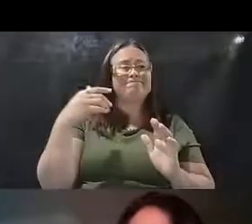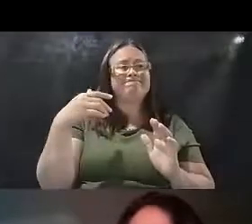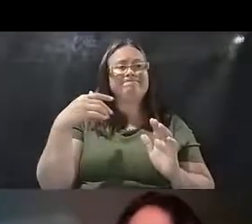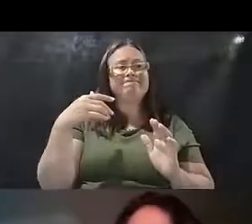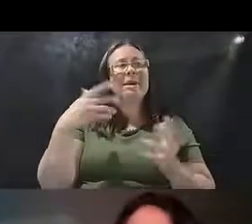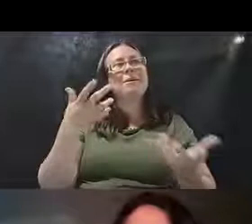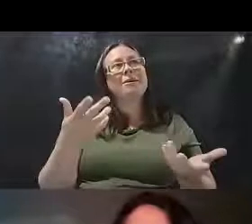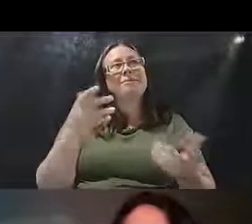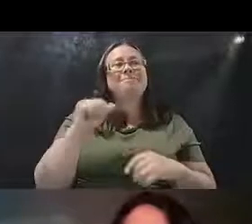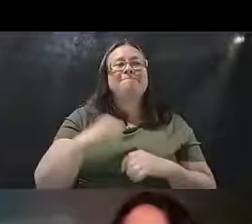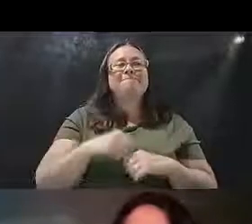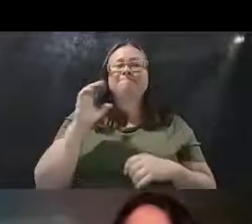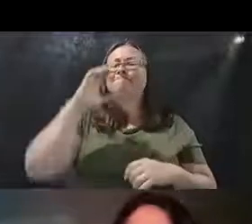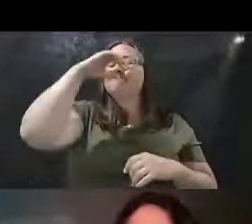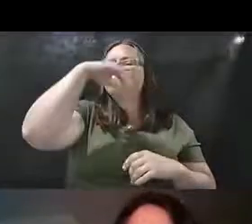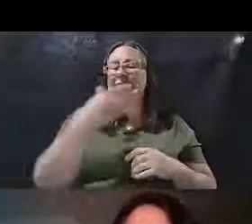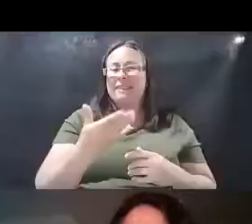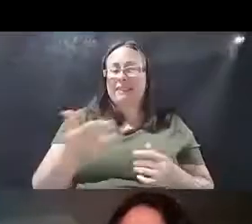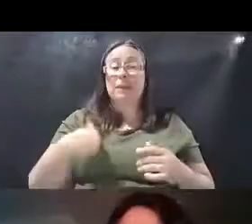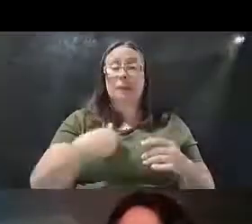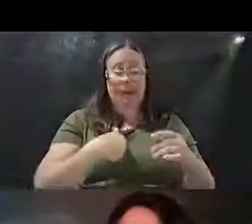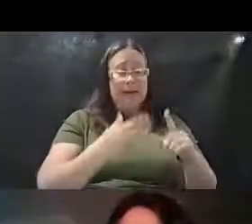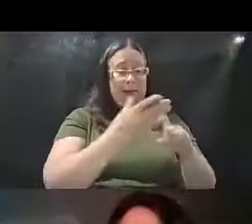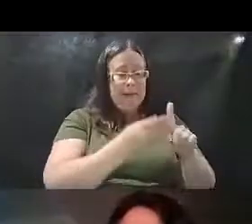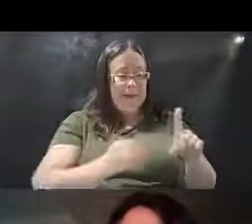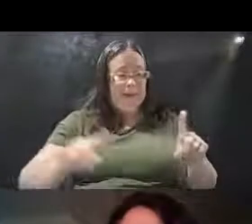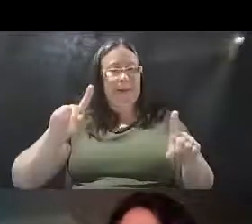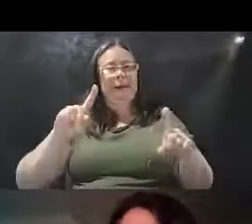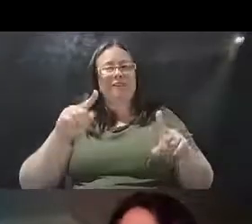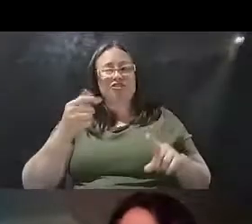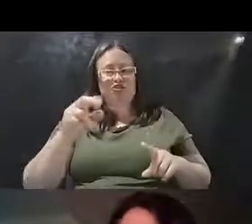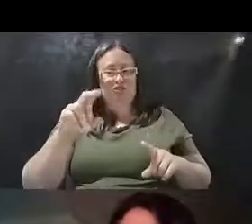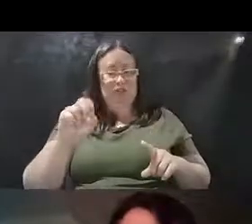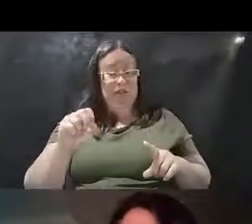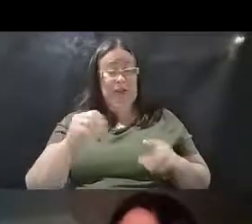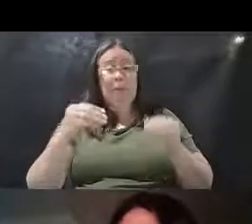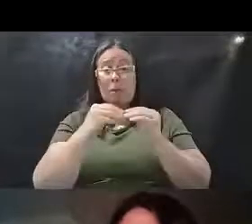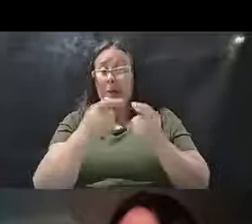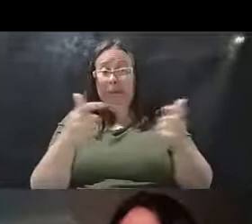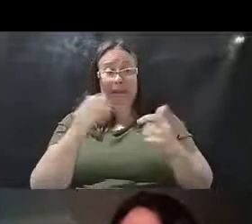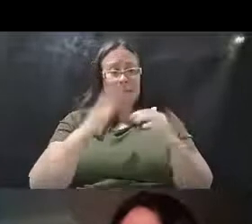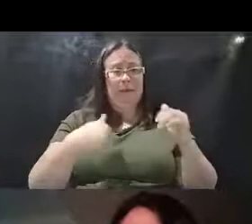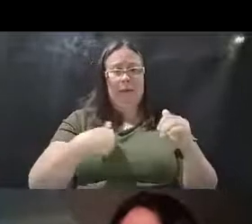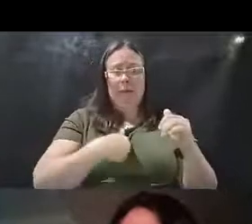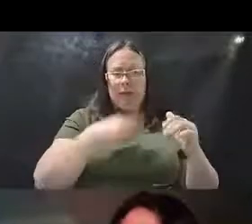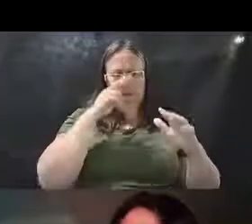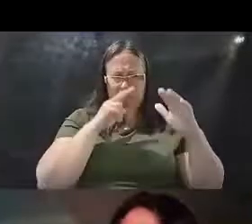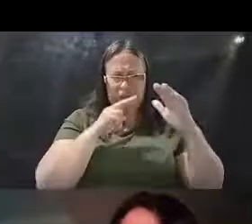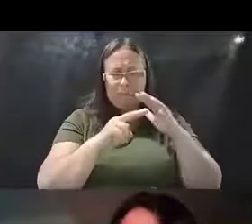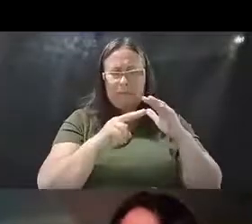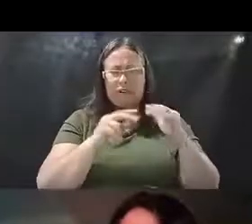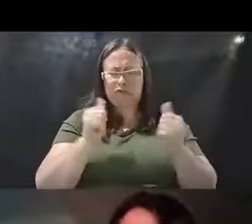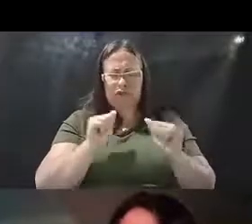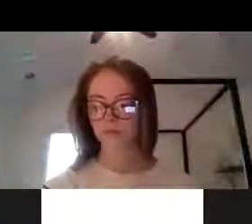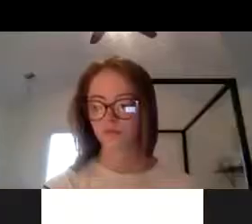strange thing was when we cloned the gene, it was much bigger than we ever anticipated. And to try to figure out how it